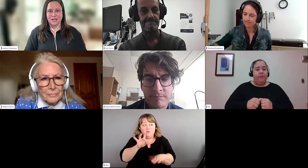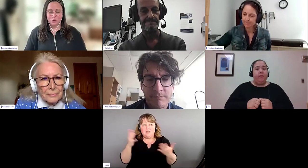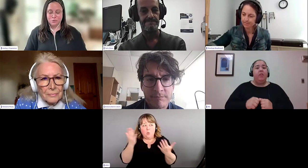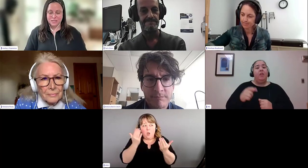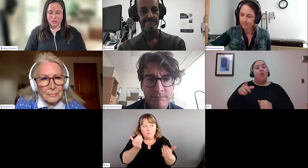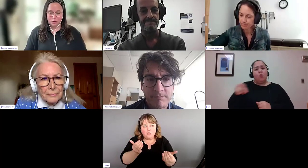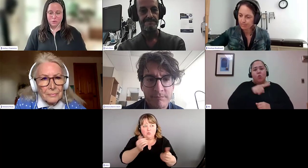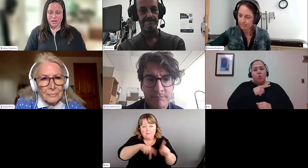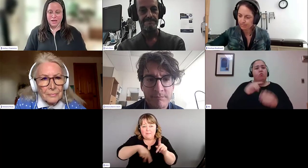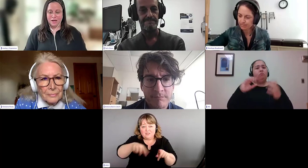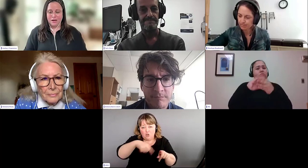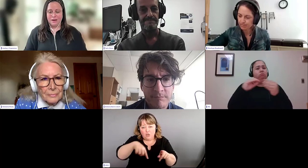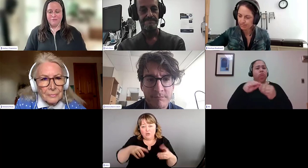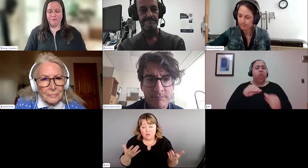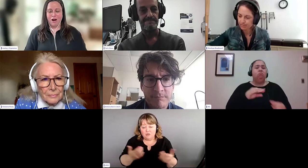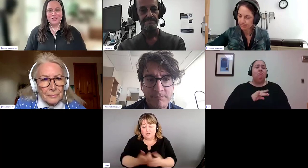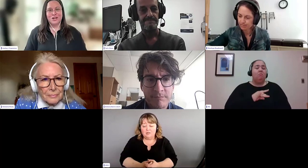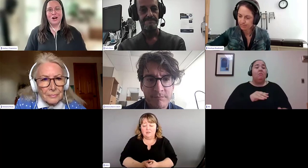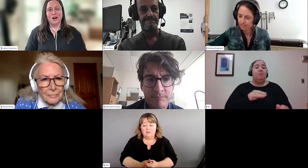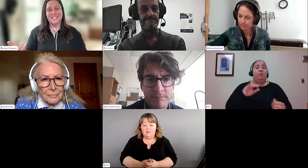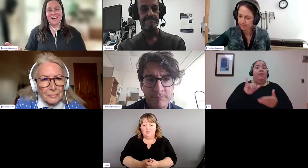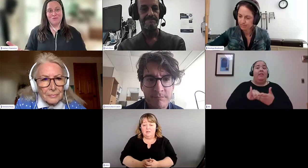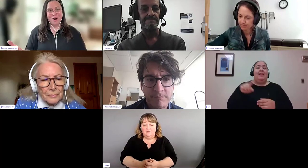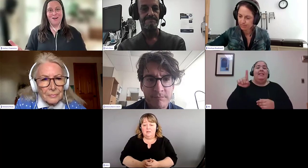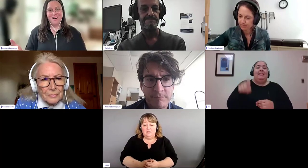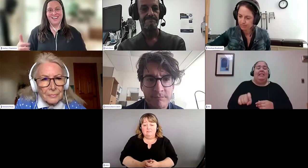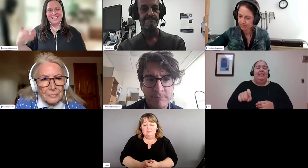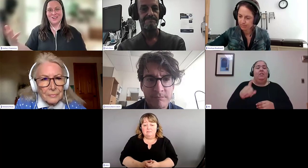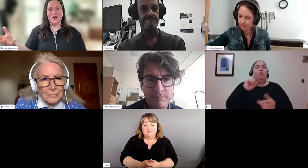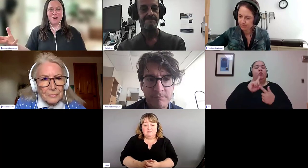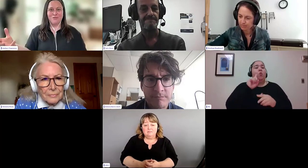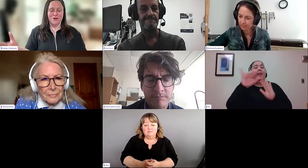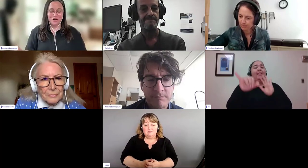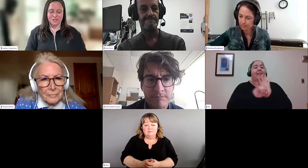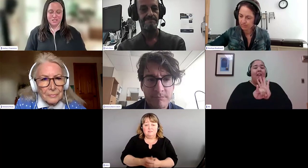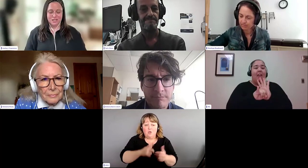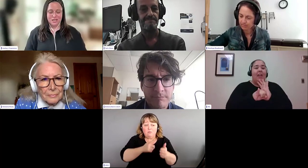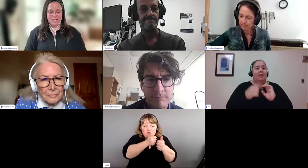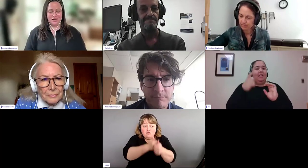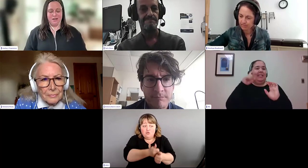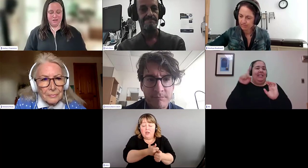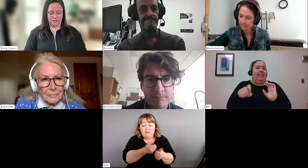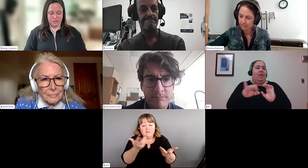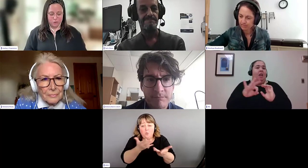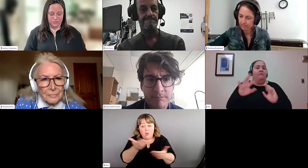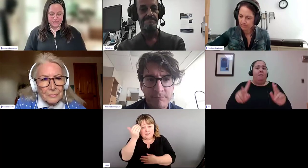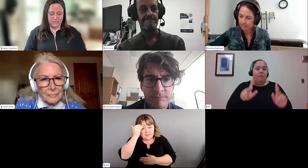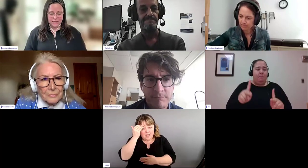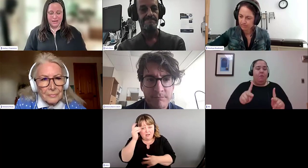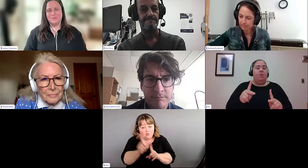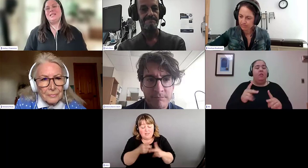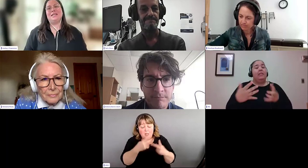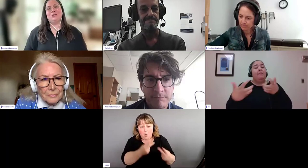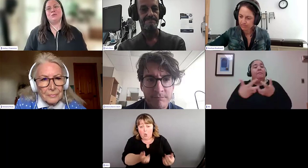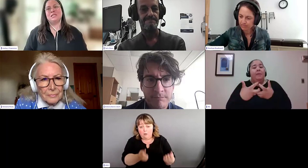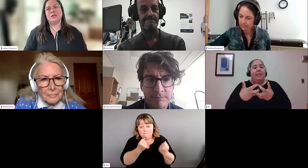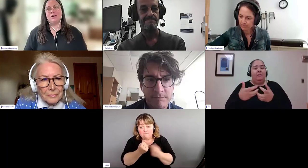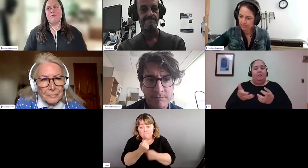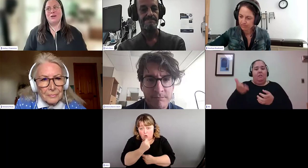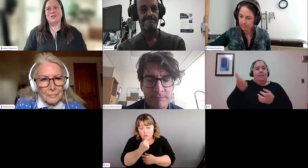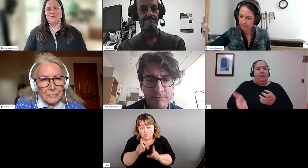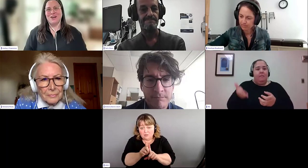the need to identify and recognize the needs of the people where they are, given their knowledge and their